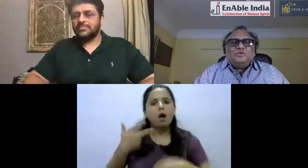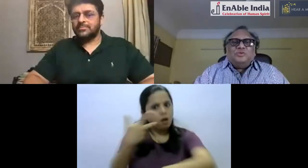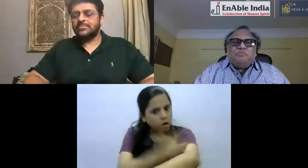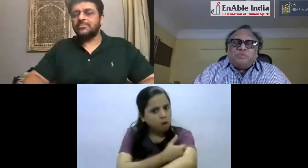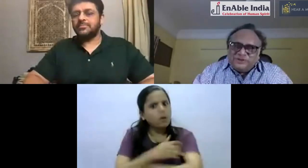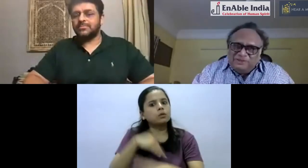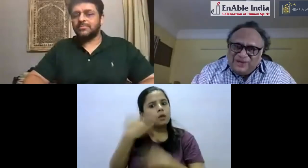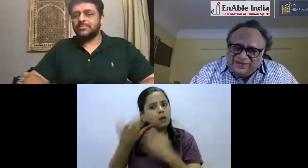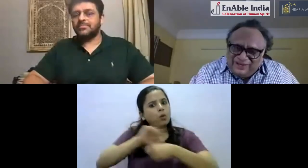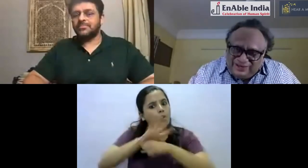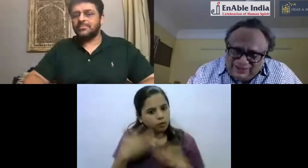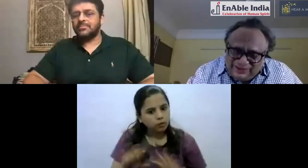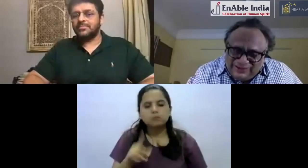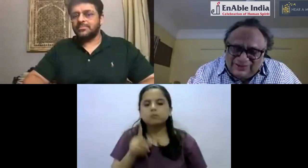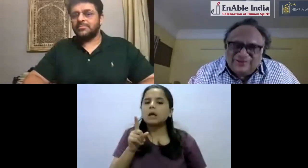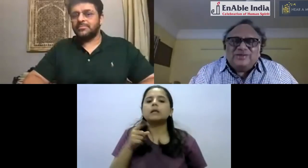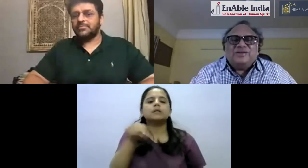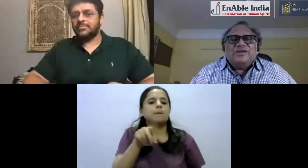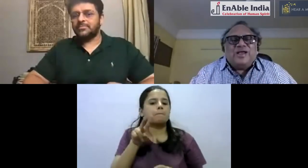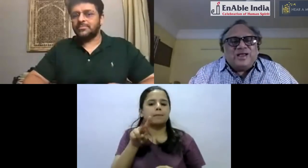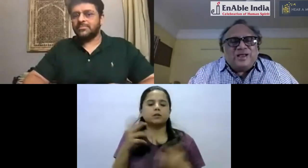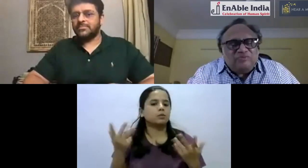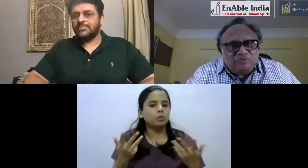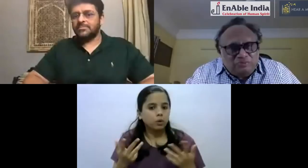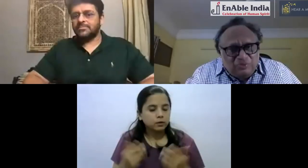So, bottom line is,